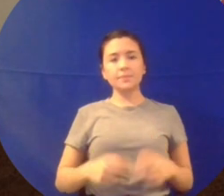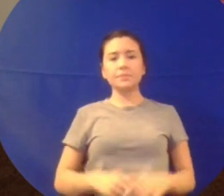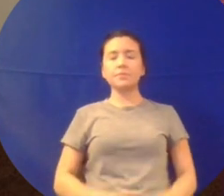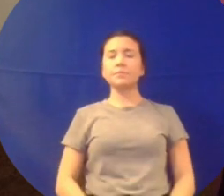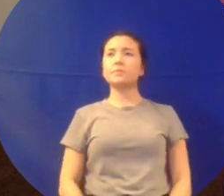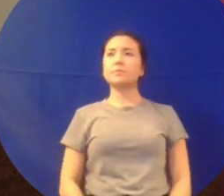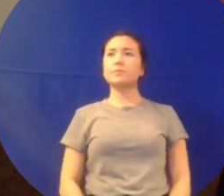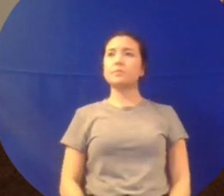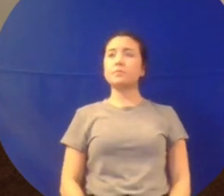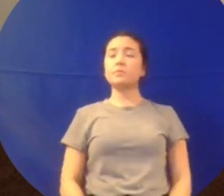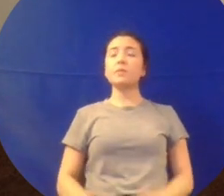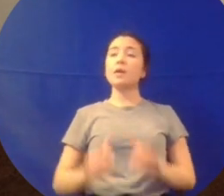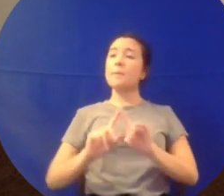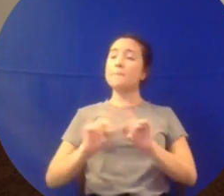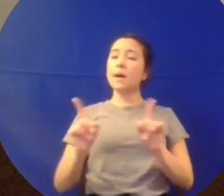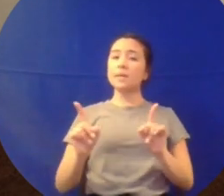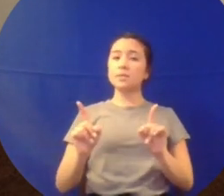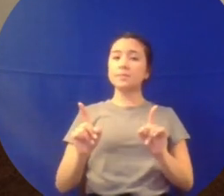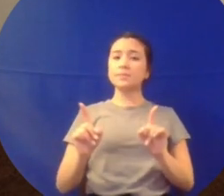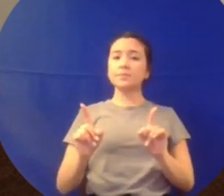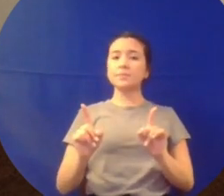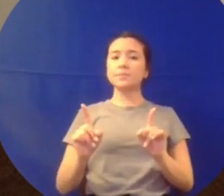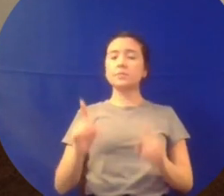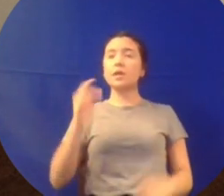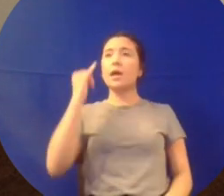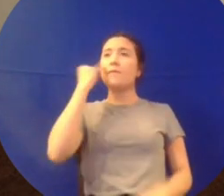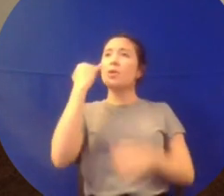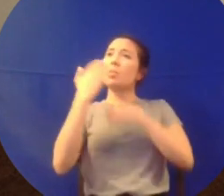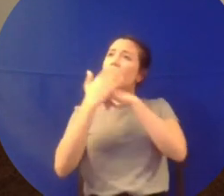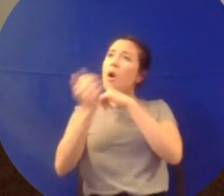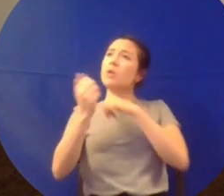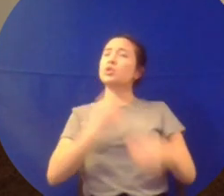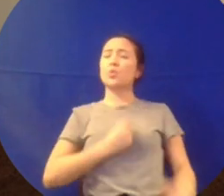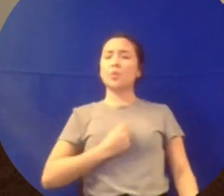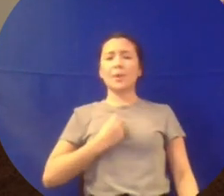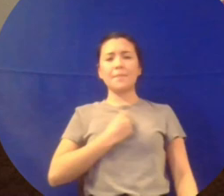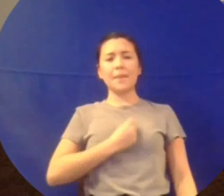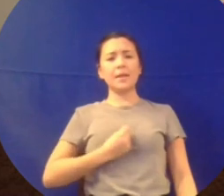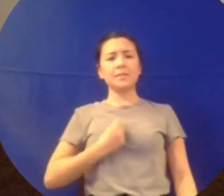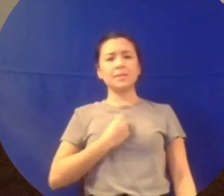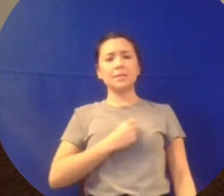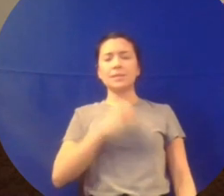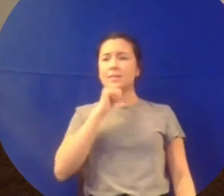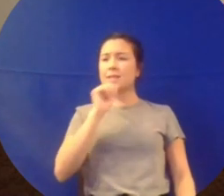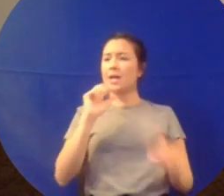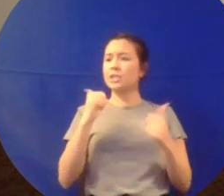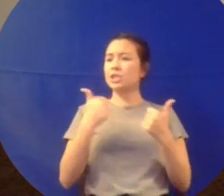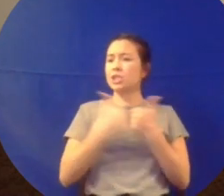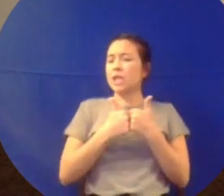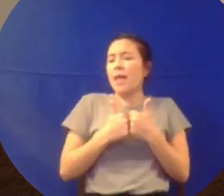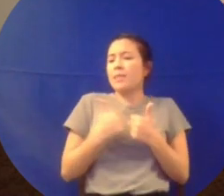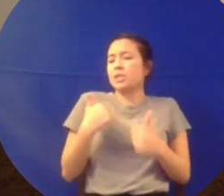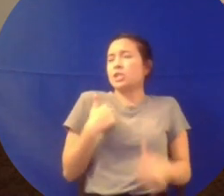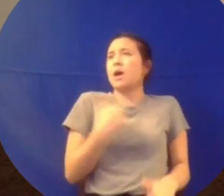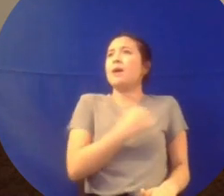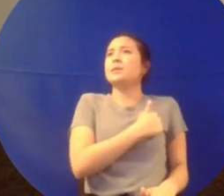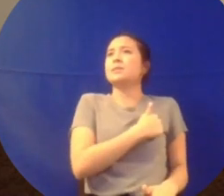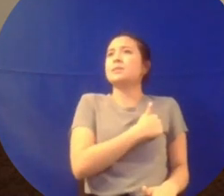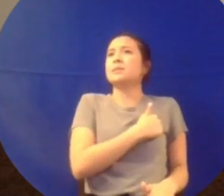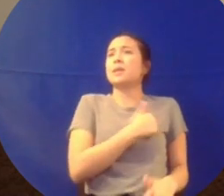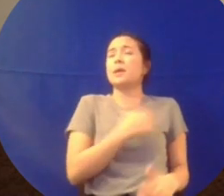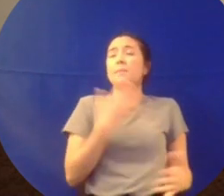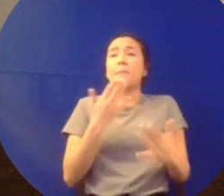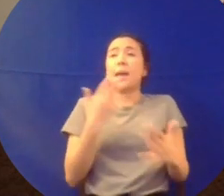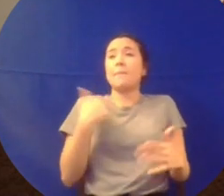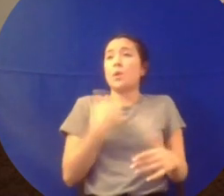There is a good chance, however, that the call to repentance doesn't move us. We might argue that